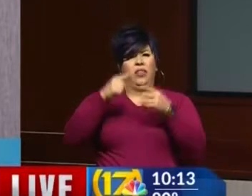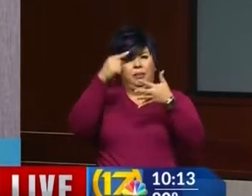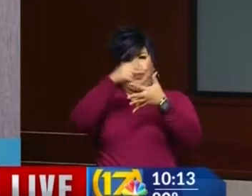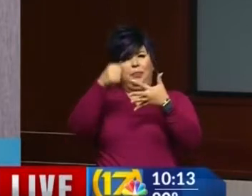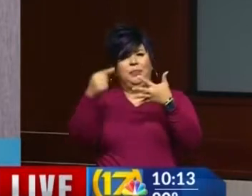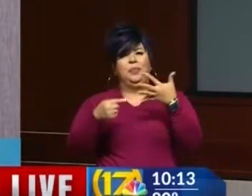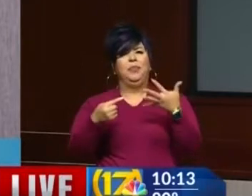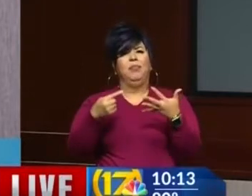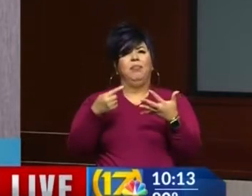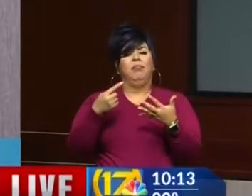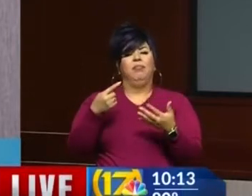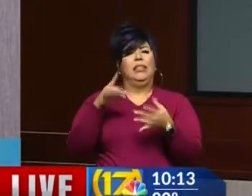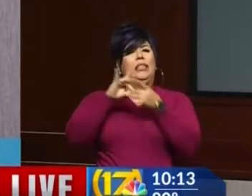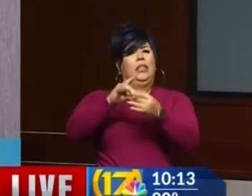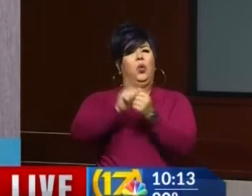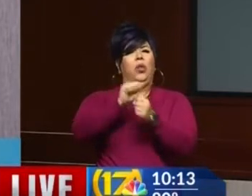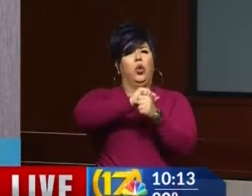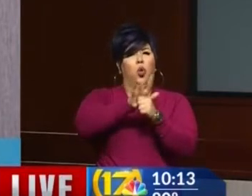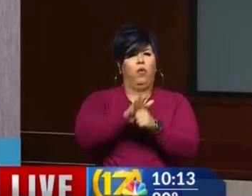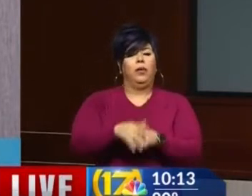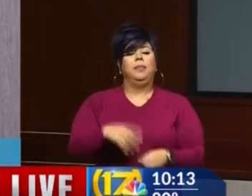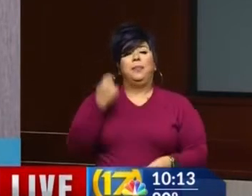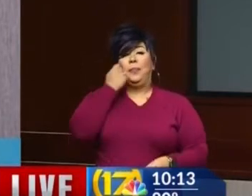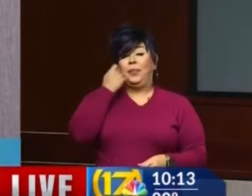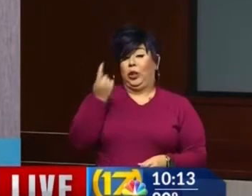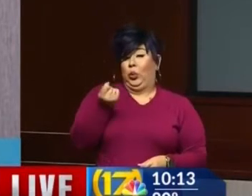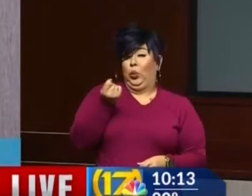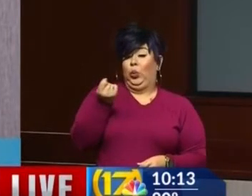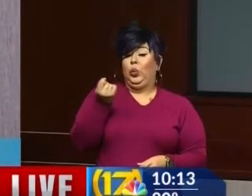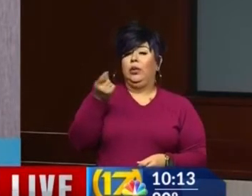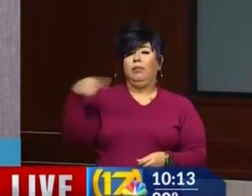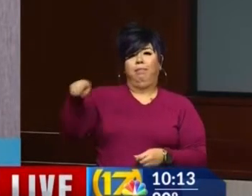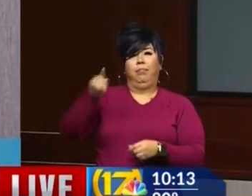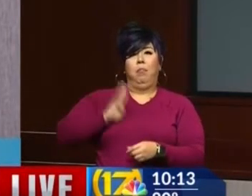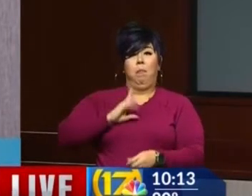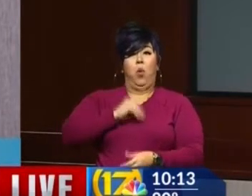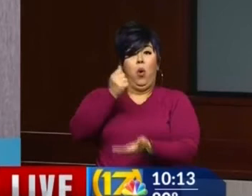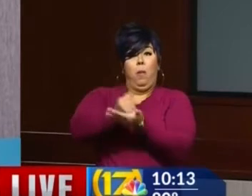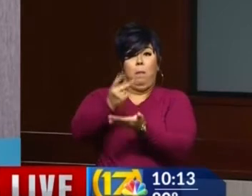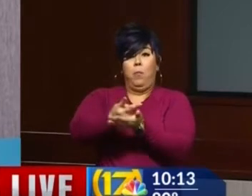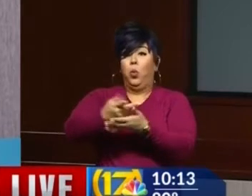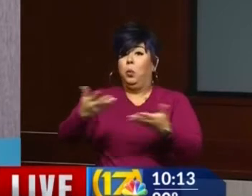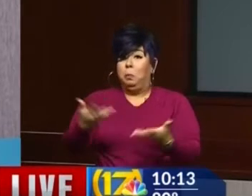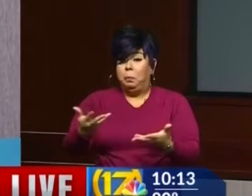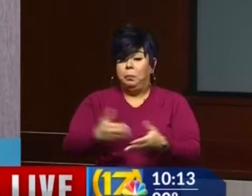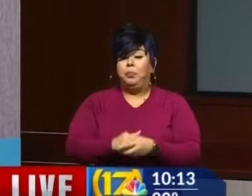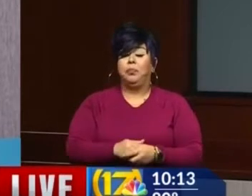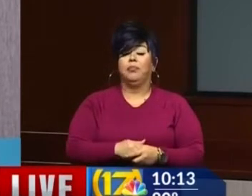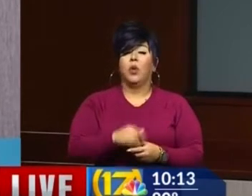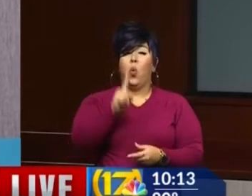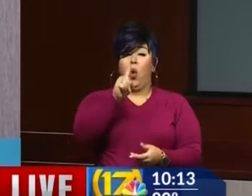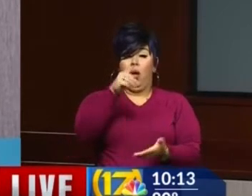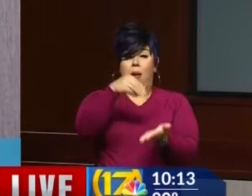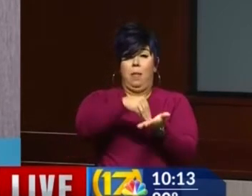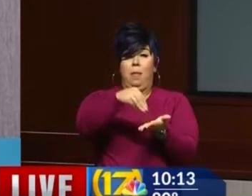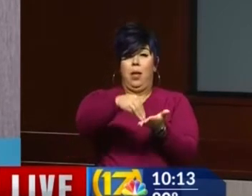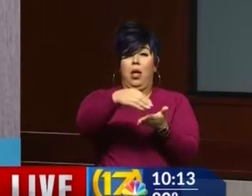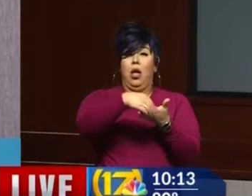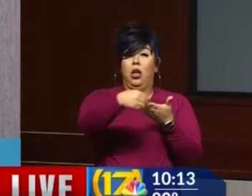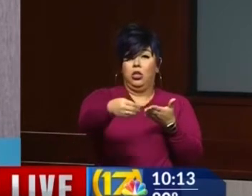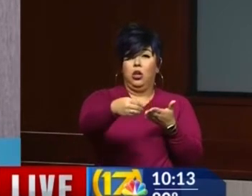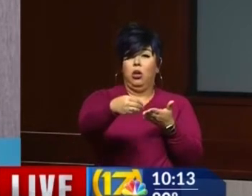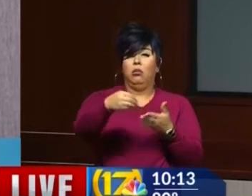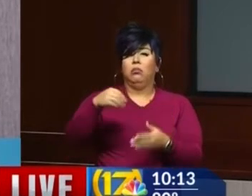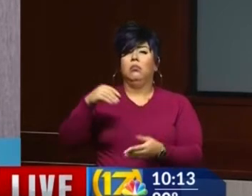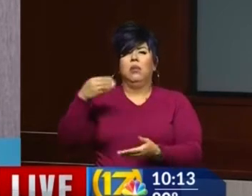to COVID-19. Tuesday, the board used or approved the use of $1 million in